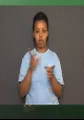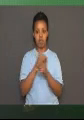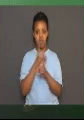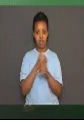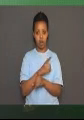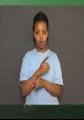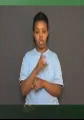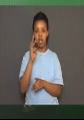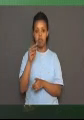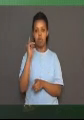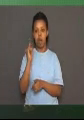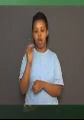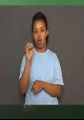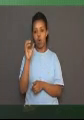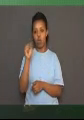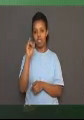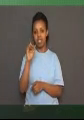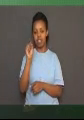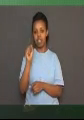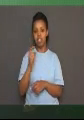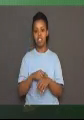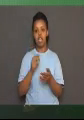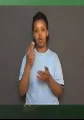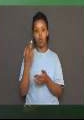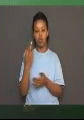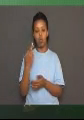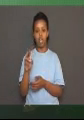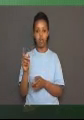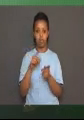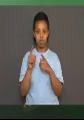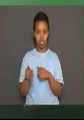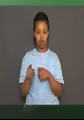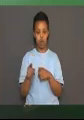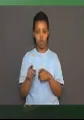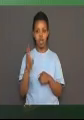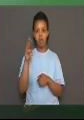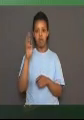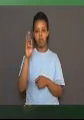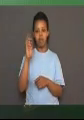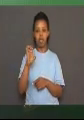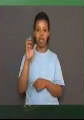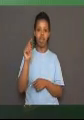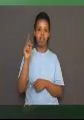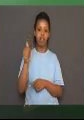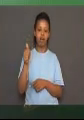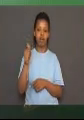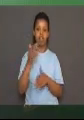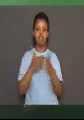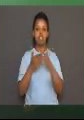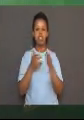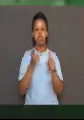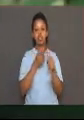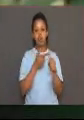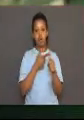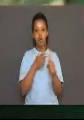during mitosis or, more commonly, during metaphase 1 in meiosis.